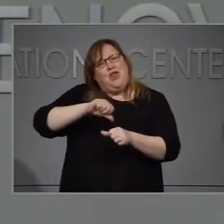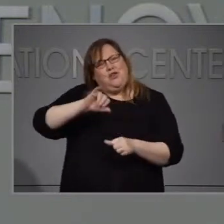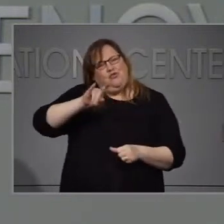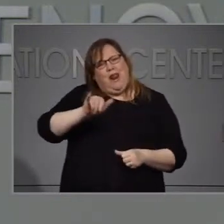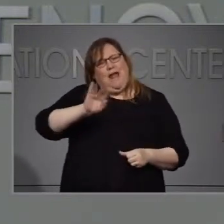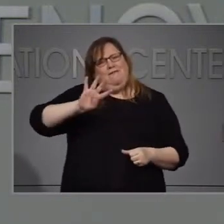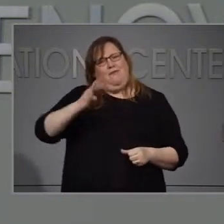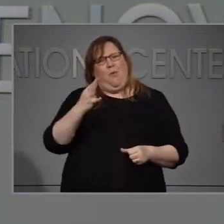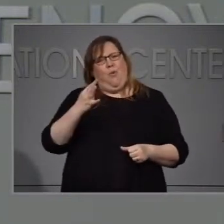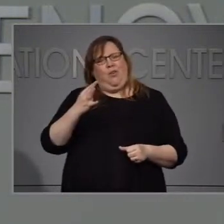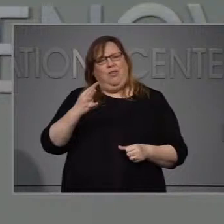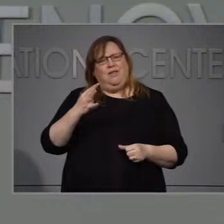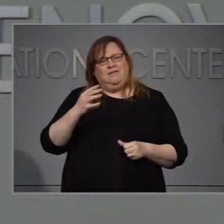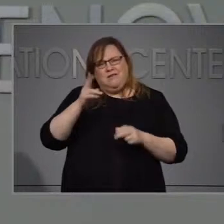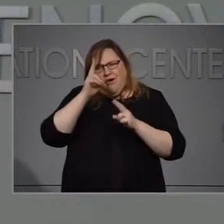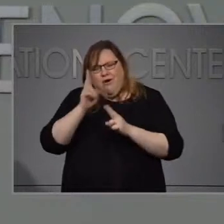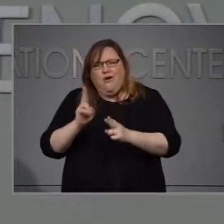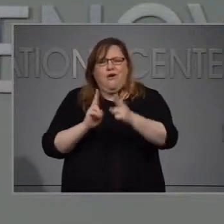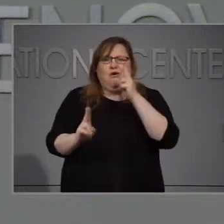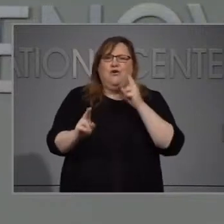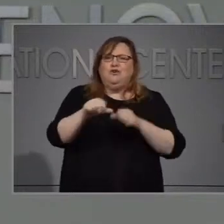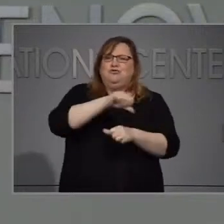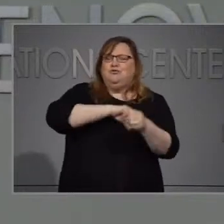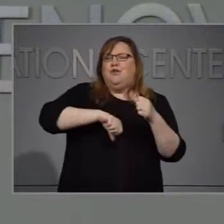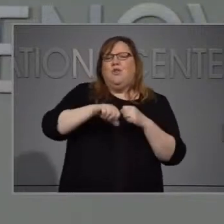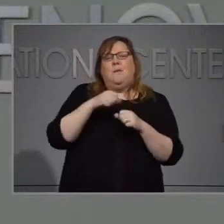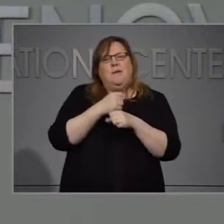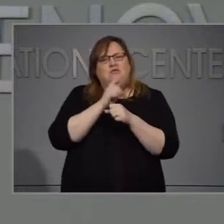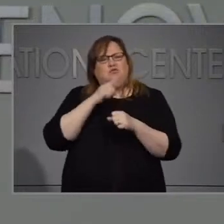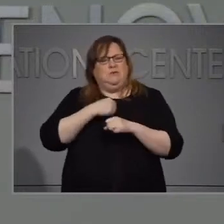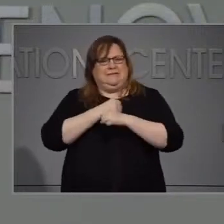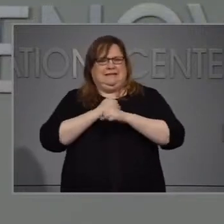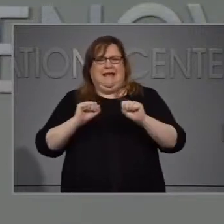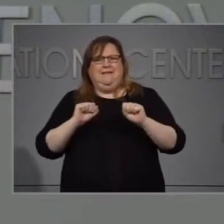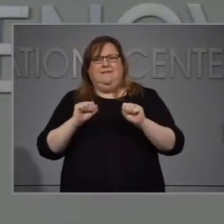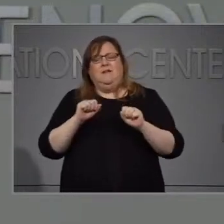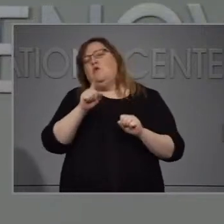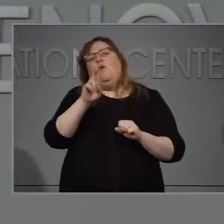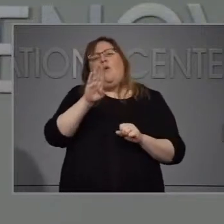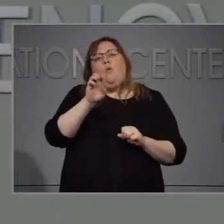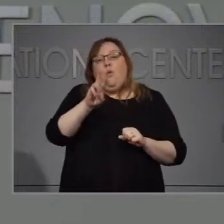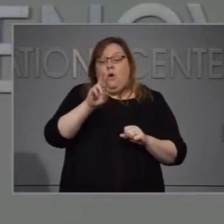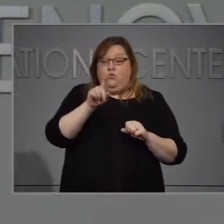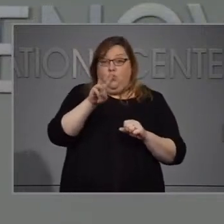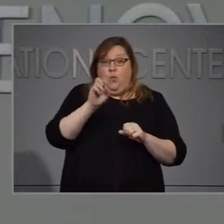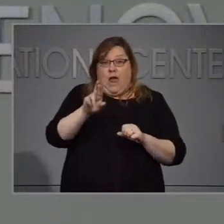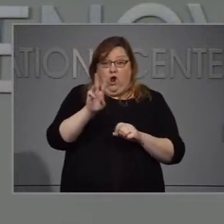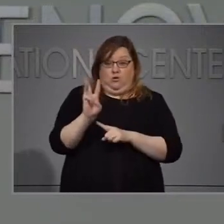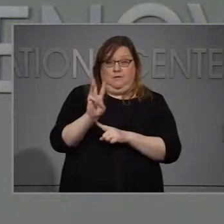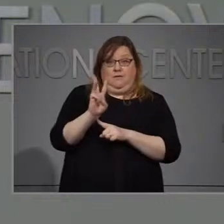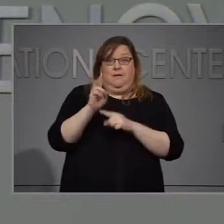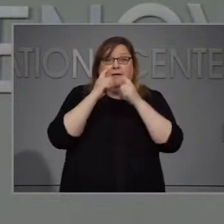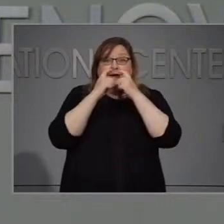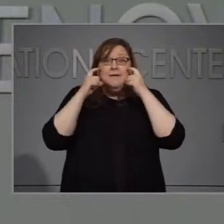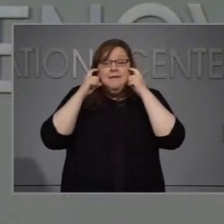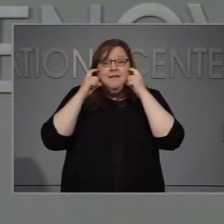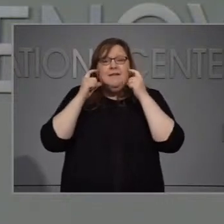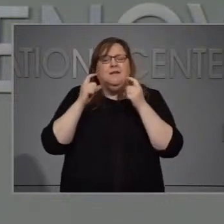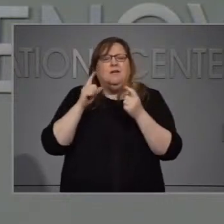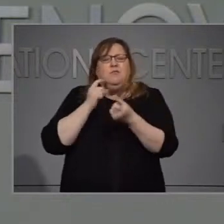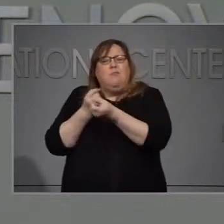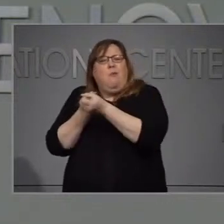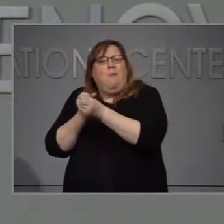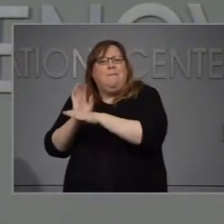neighbors. Wear a face covering to reignite our economy and support businesses. Wear a face covering so